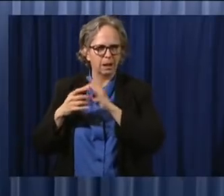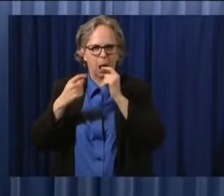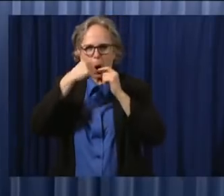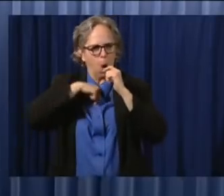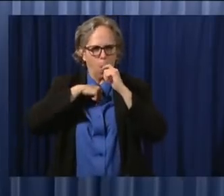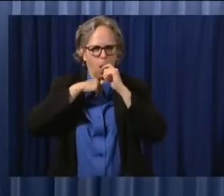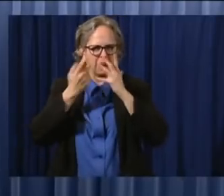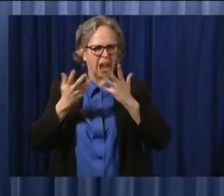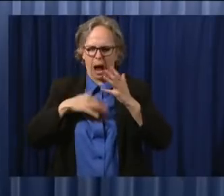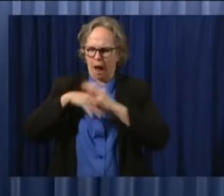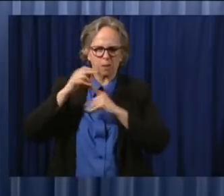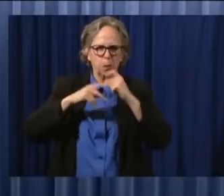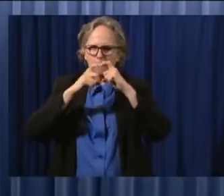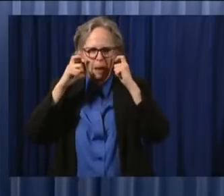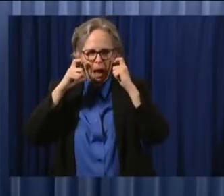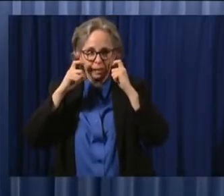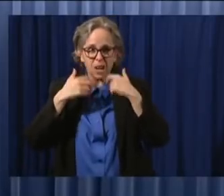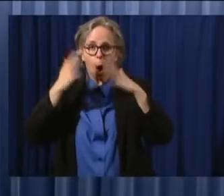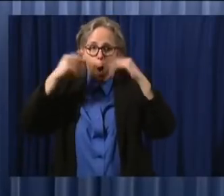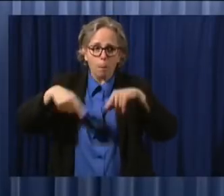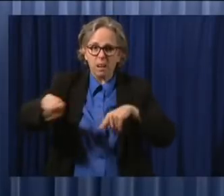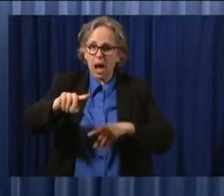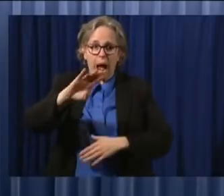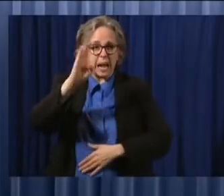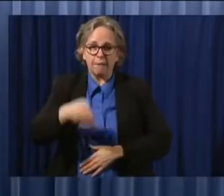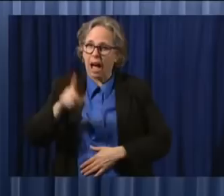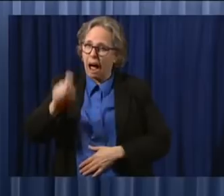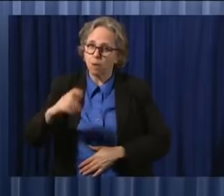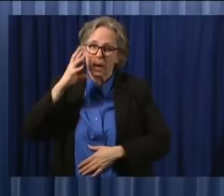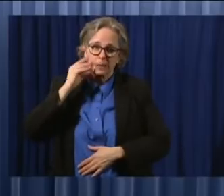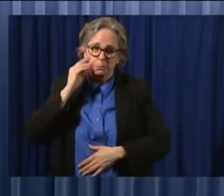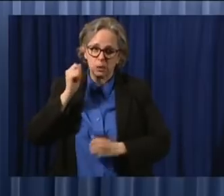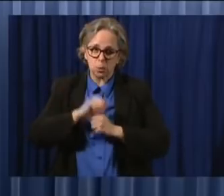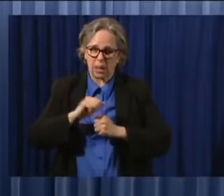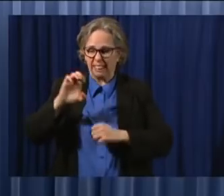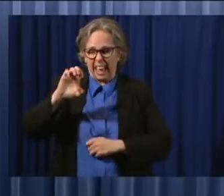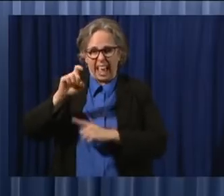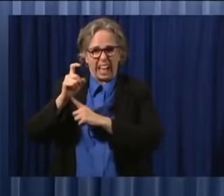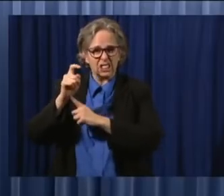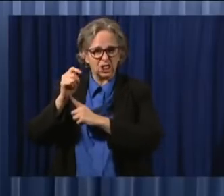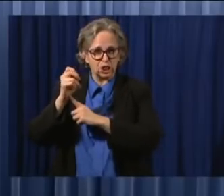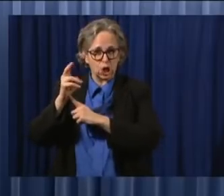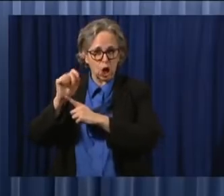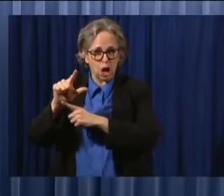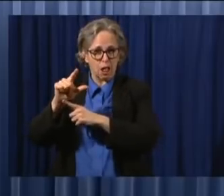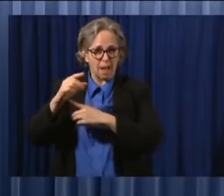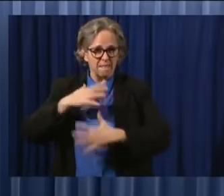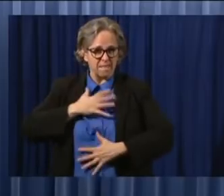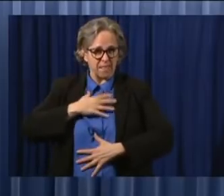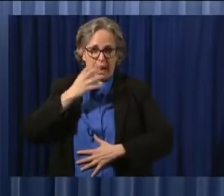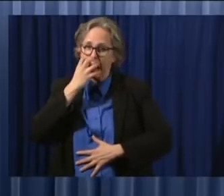never experience these external ventilators. The one is like an astronaut